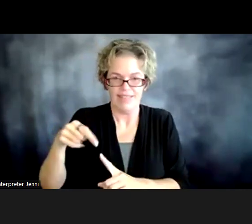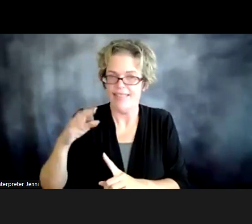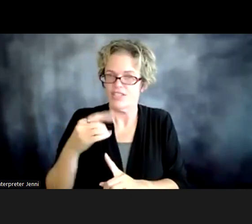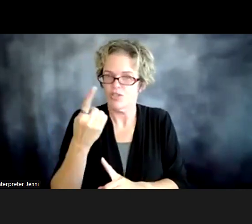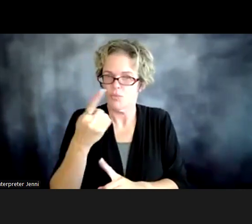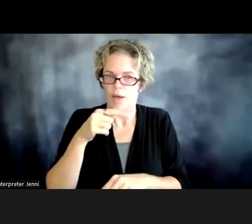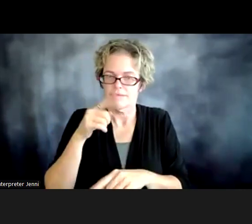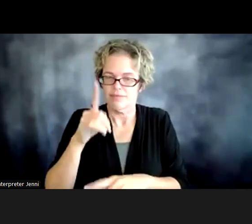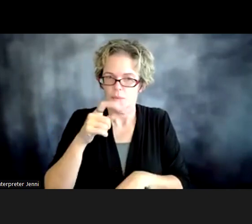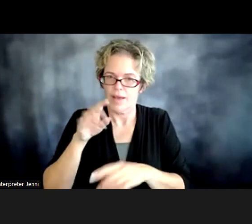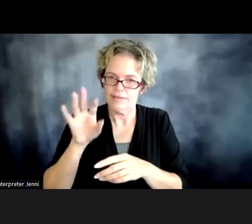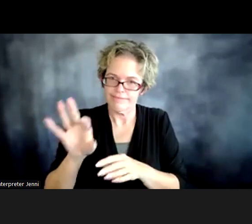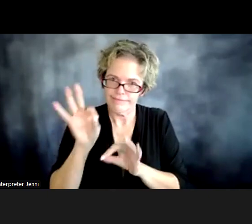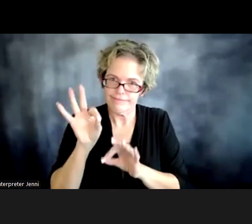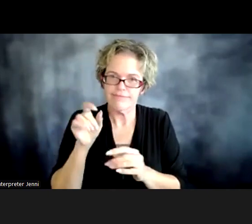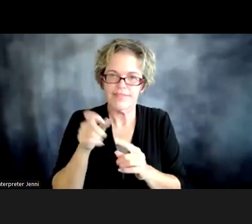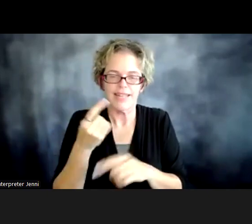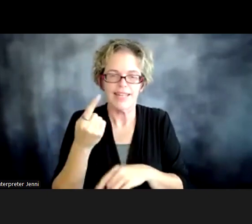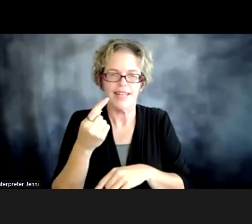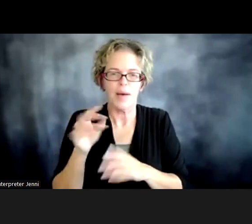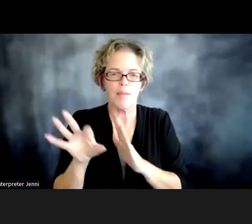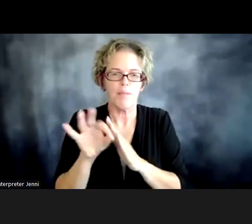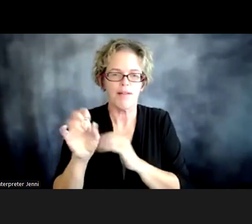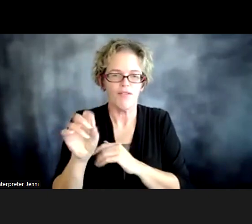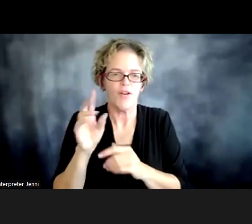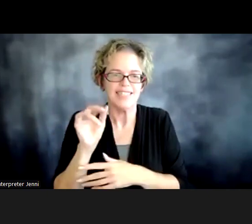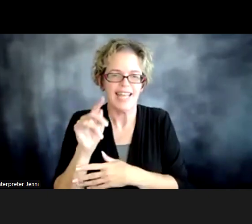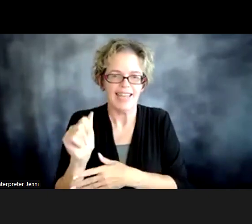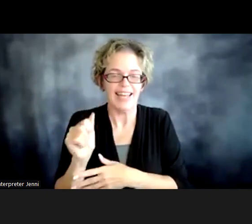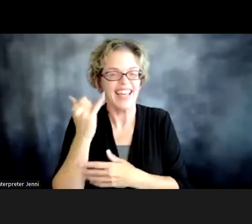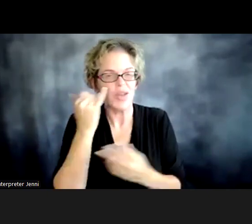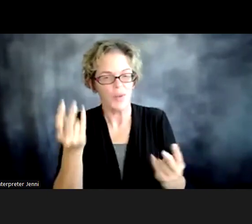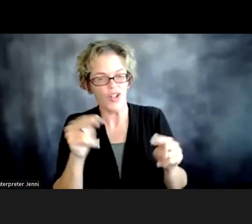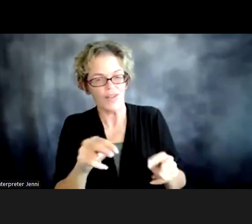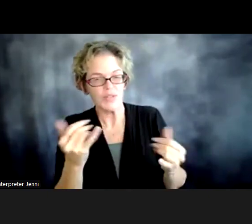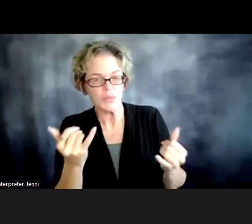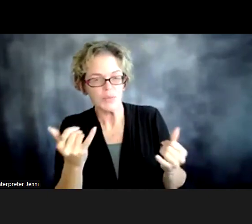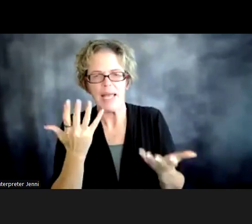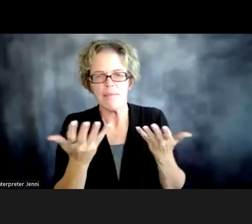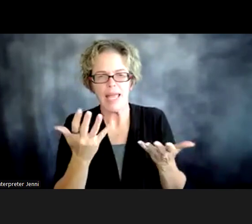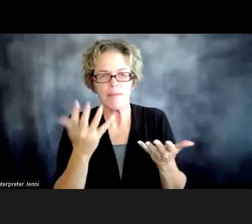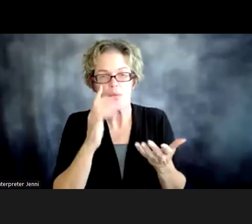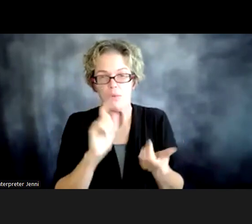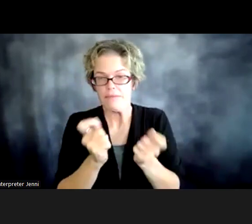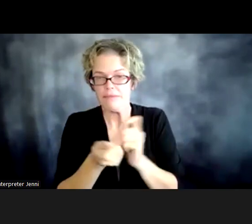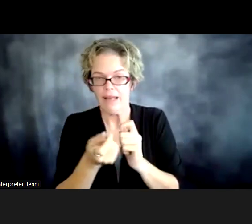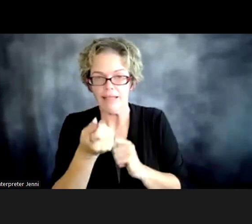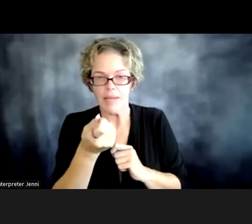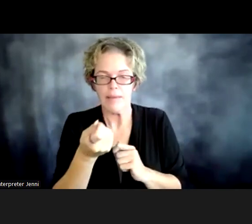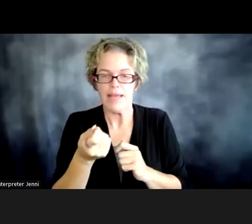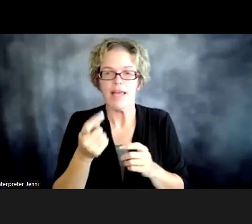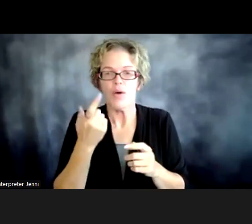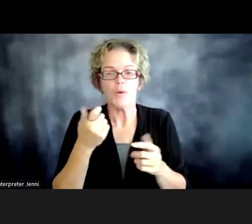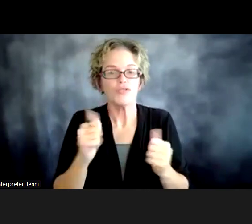data. But Sheldon, you're right. If we were to look at it today, it may look a little different as we are continuing our cleanup